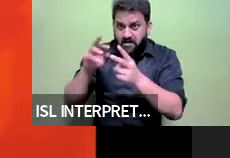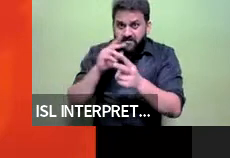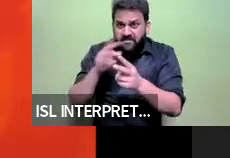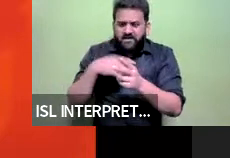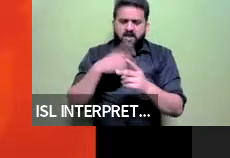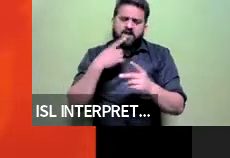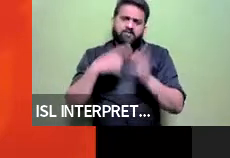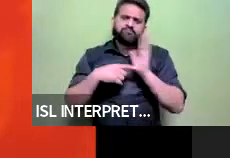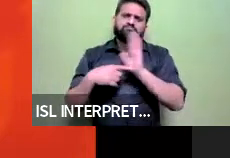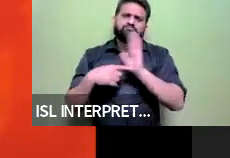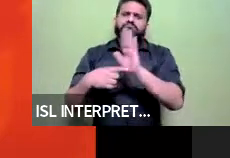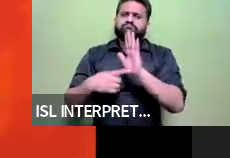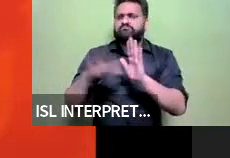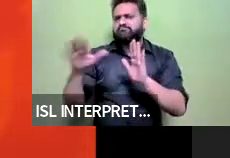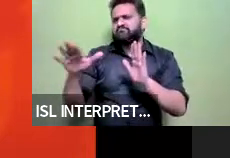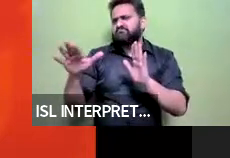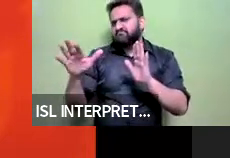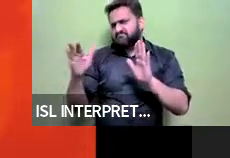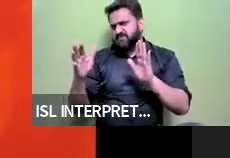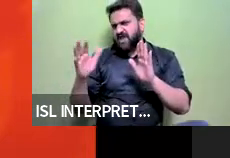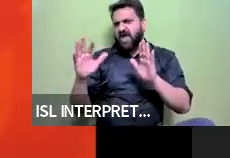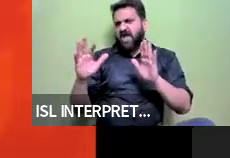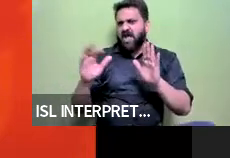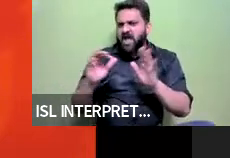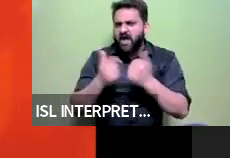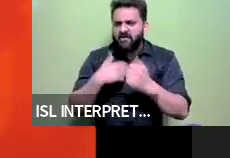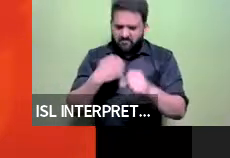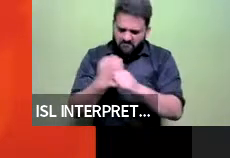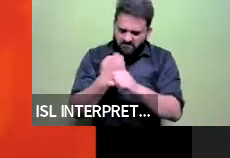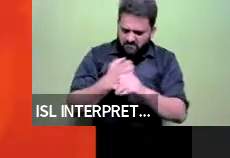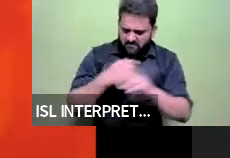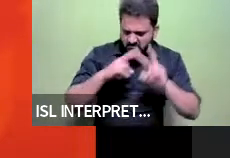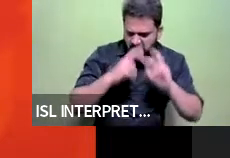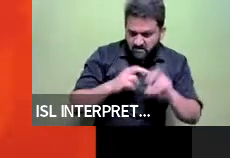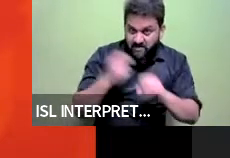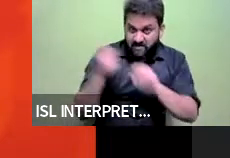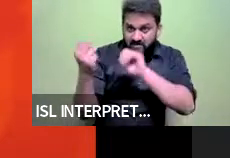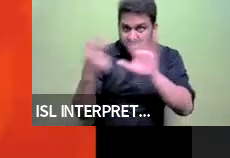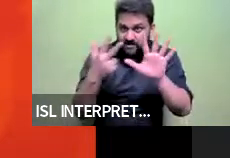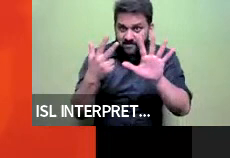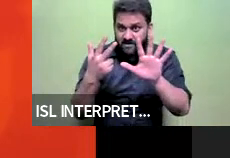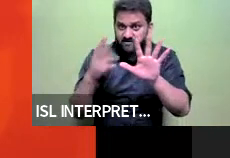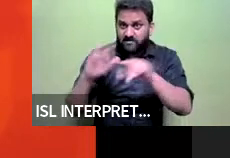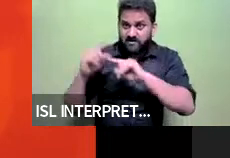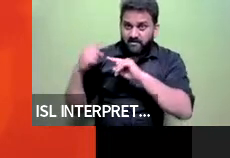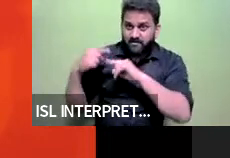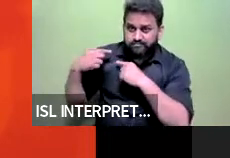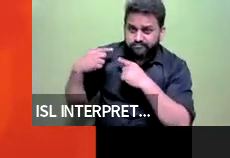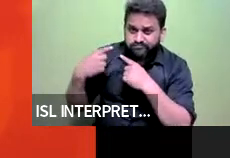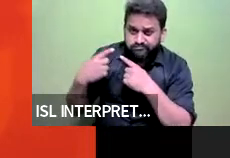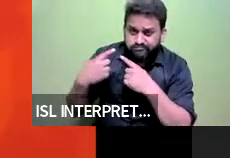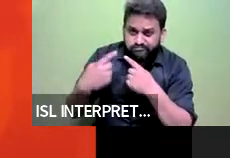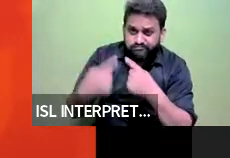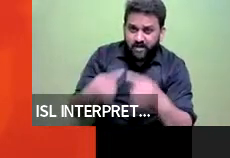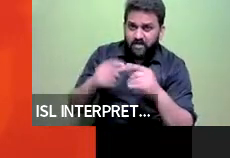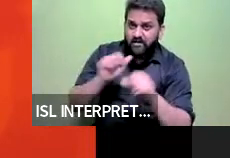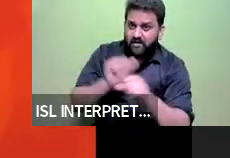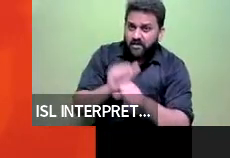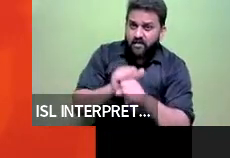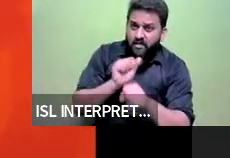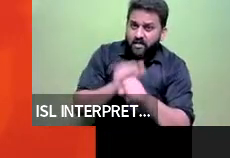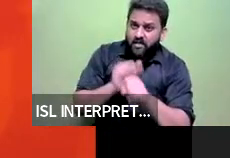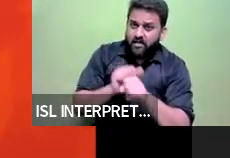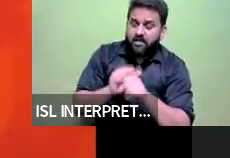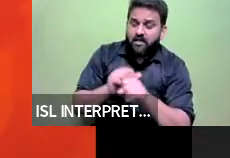show to them that how much you have worked in 8 months on this case and how much you have done the